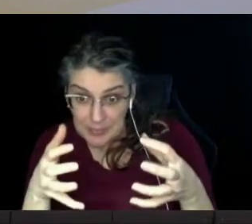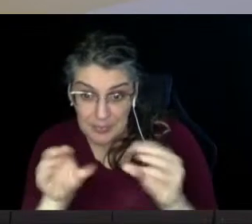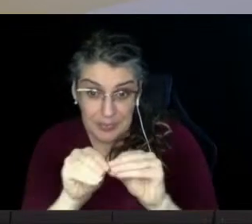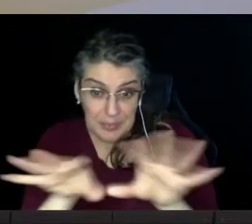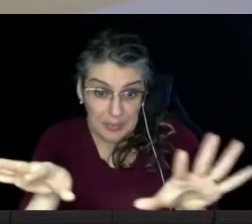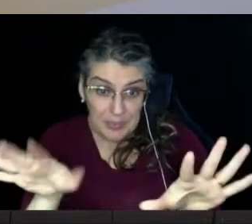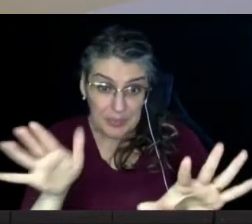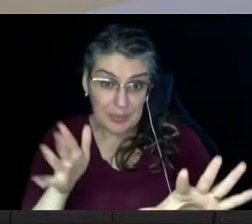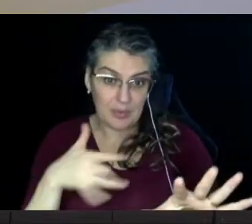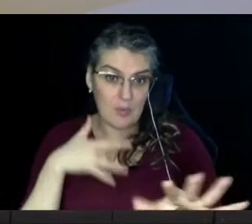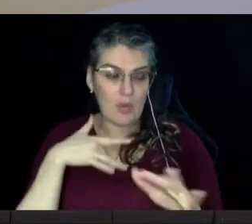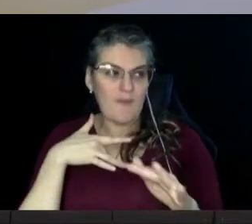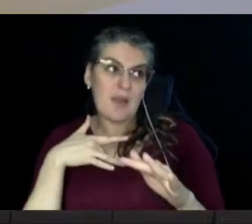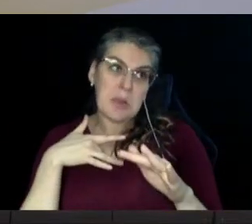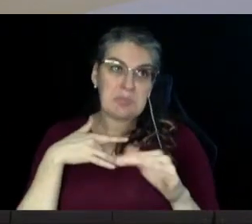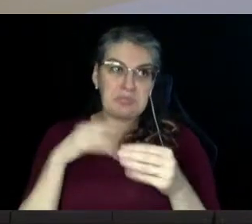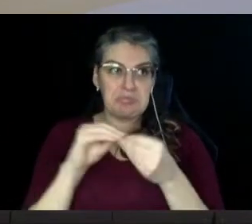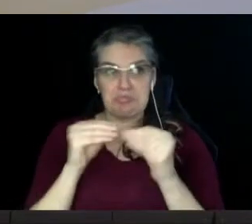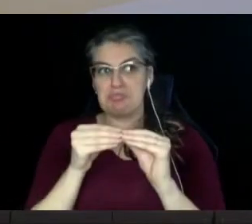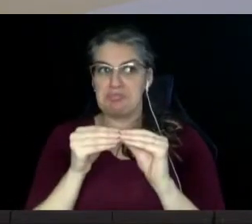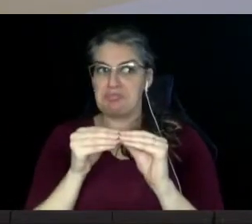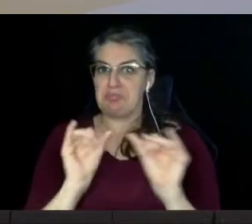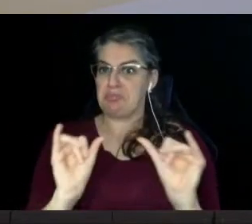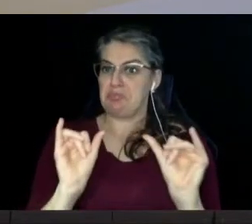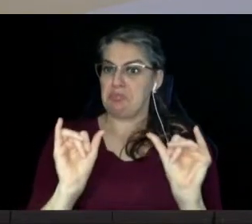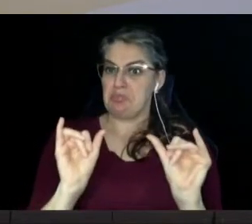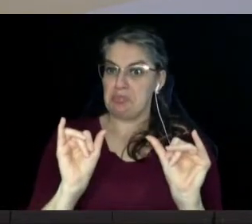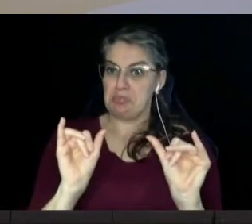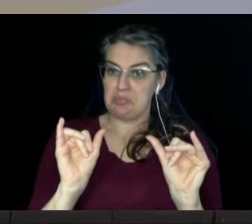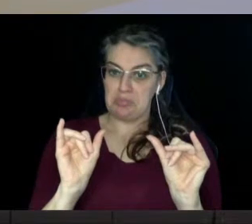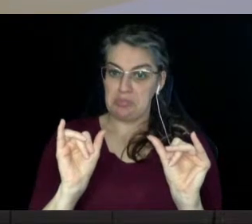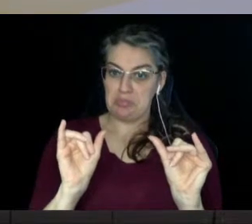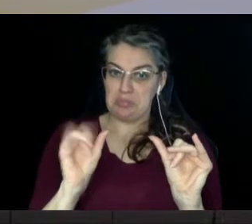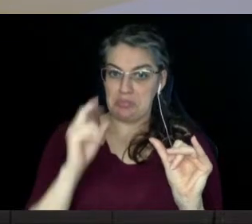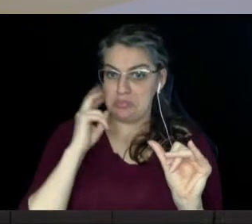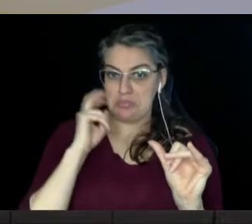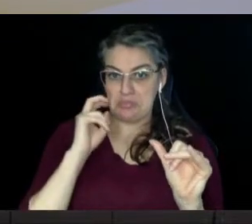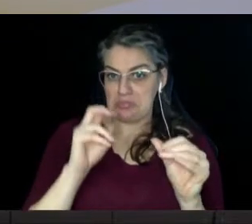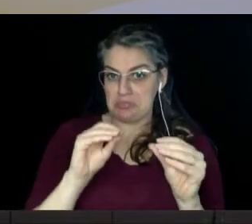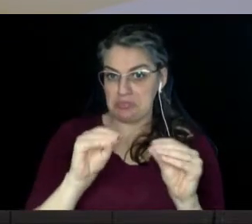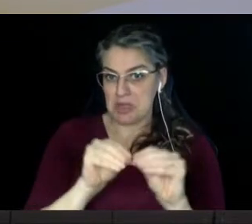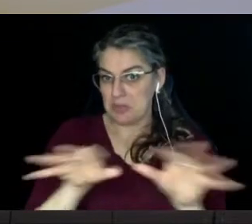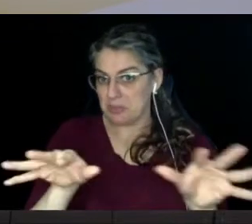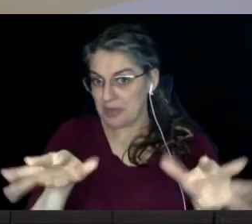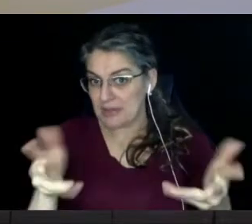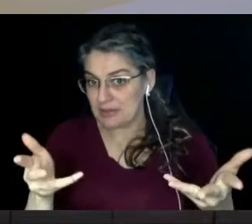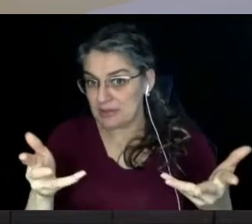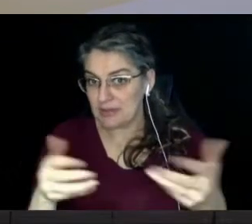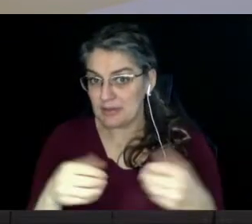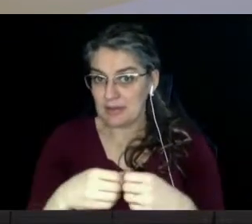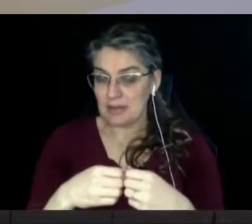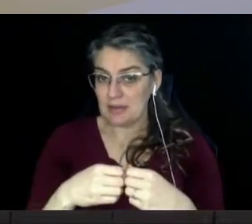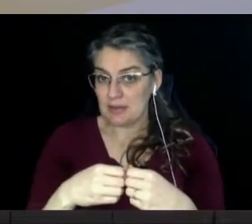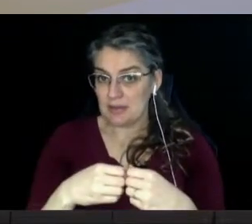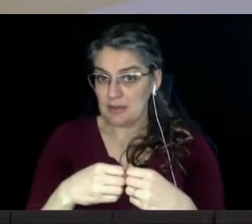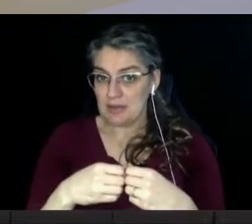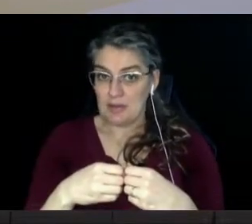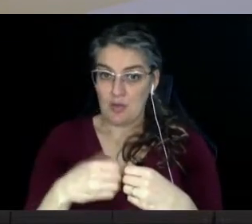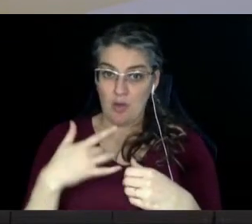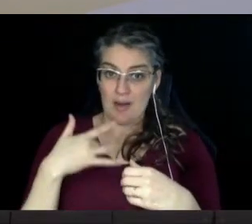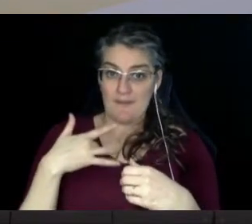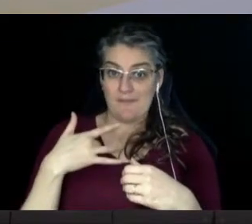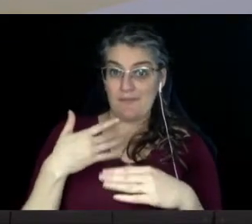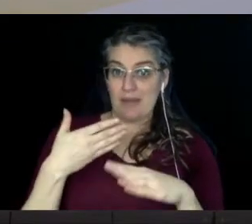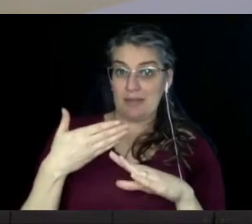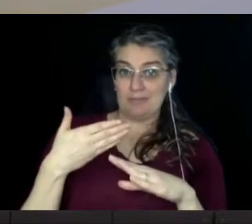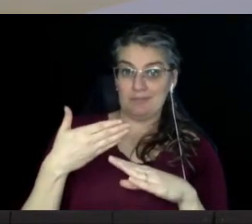feel comfortable in the fact that, people kept their circles small on the previous holiday weekend just